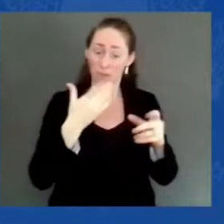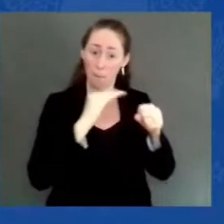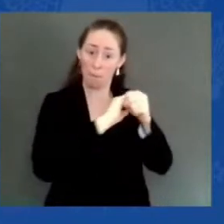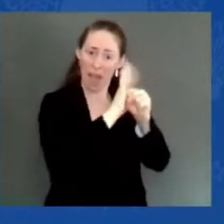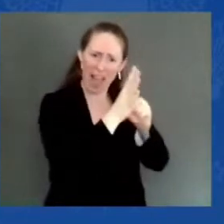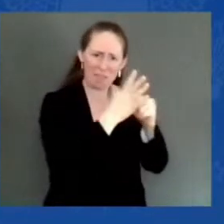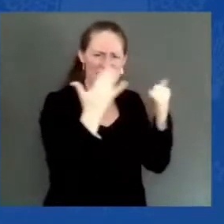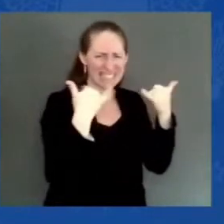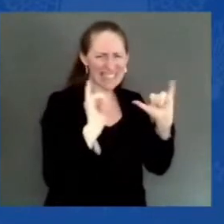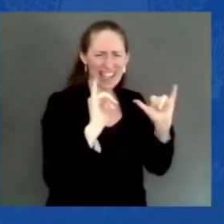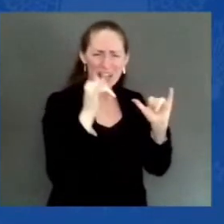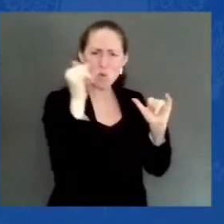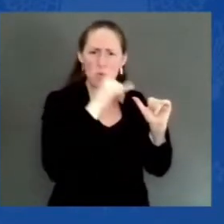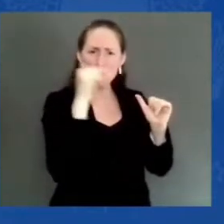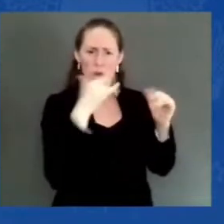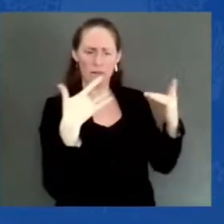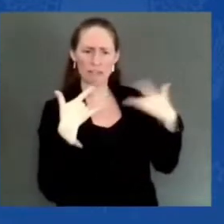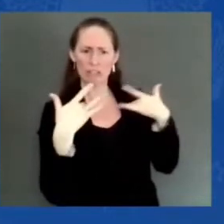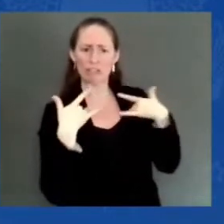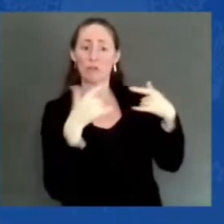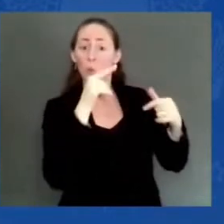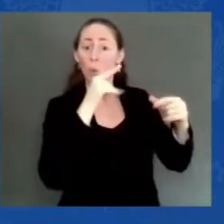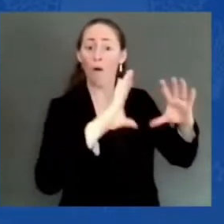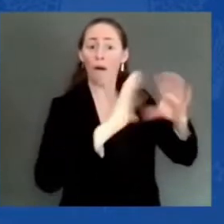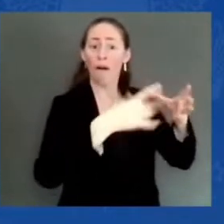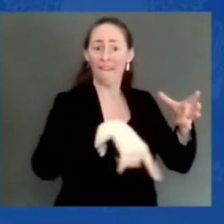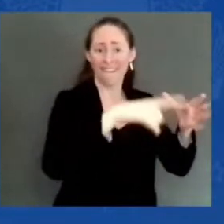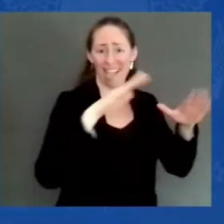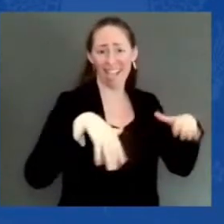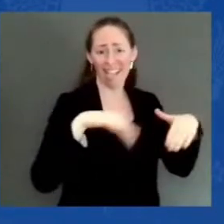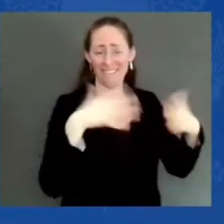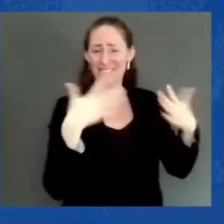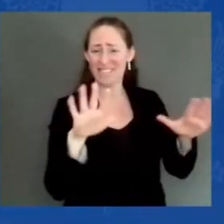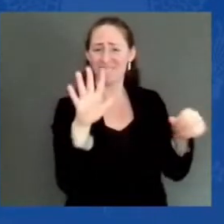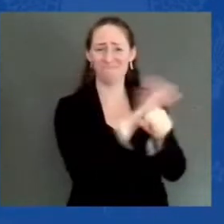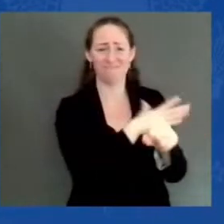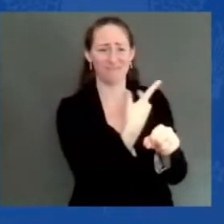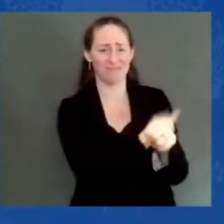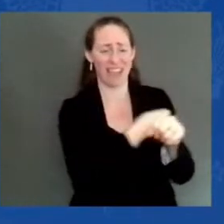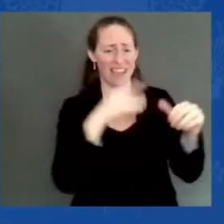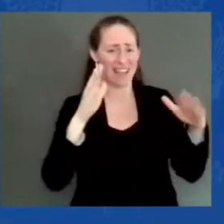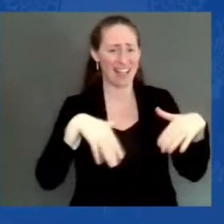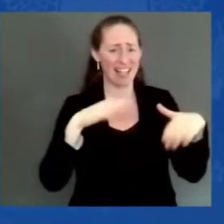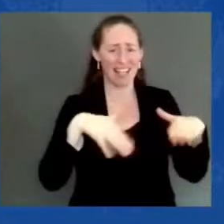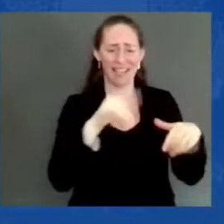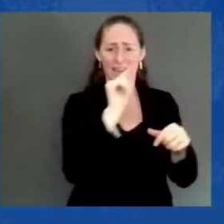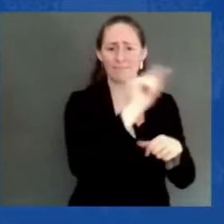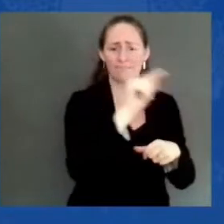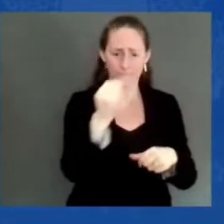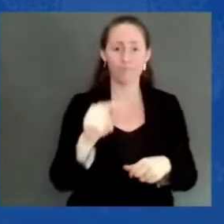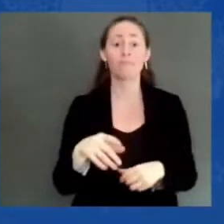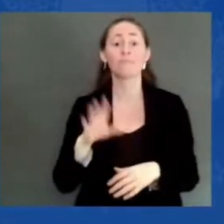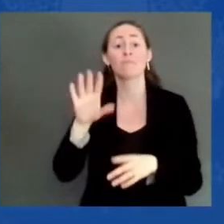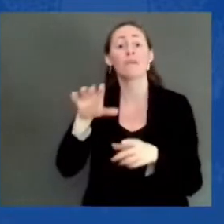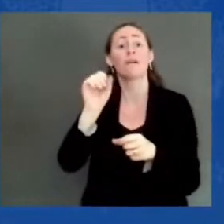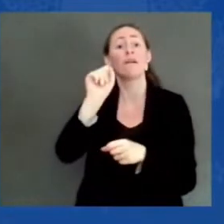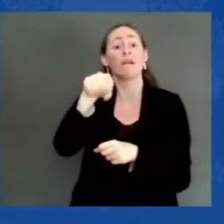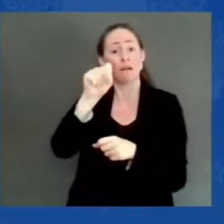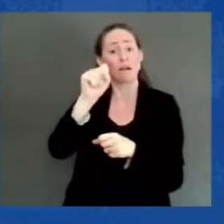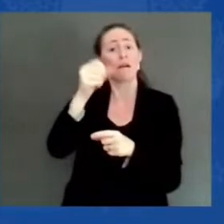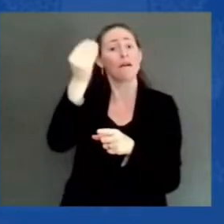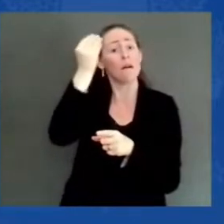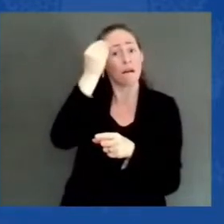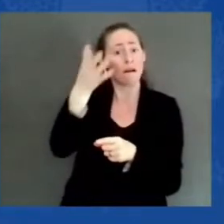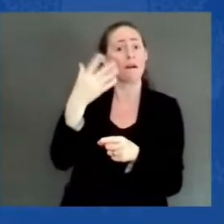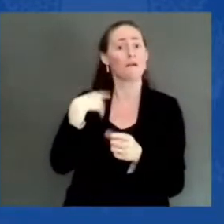starting to see initial signs that cases may be declining in a few places, cases are still rising, especially among